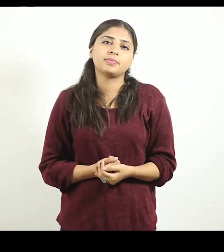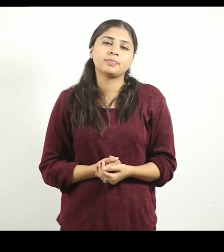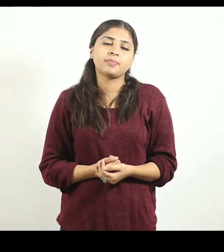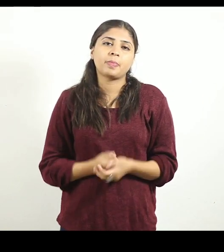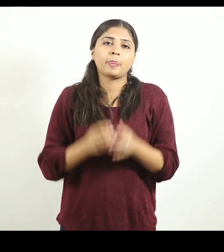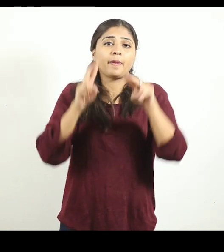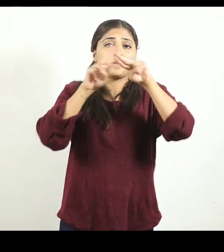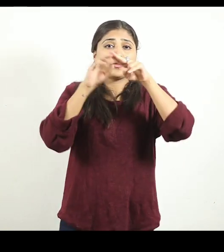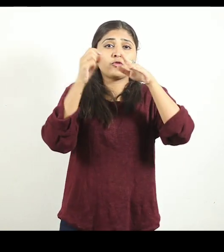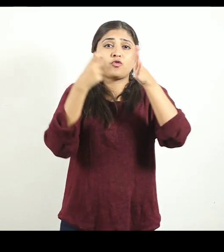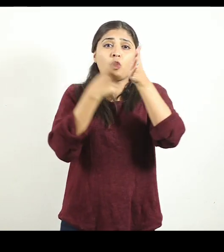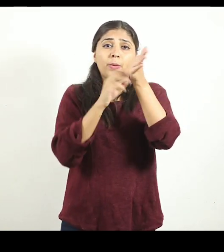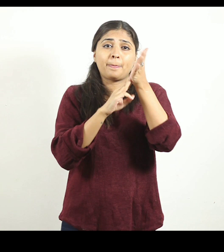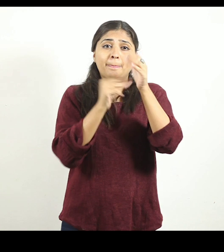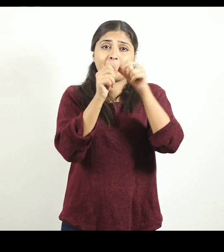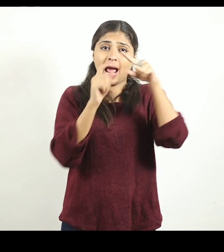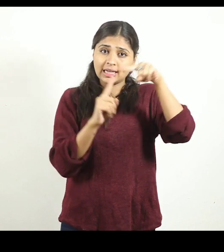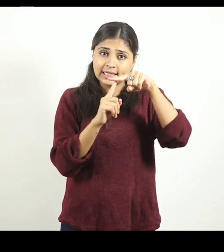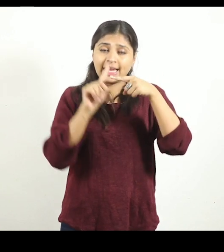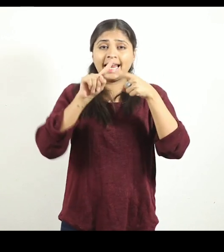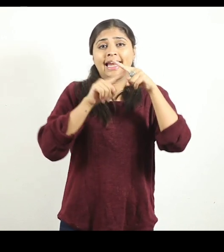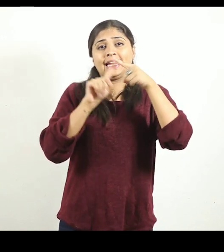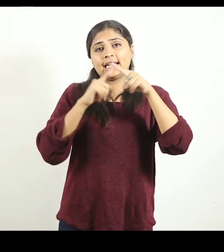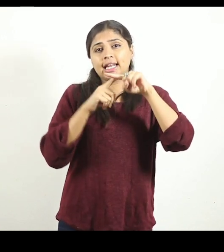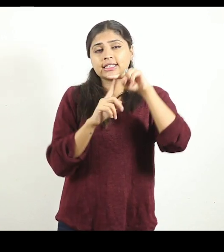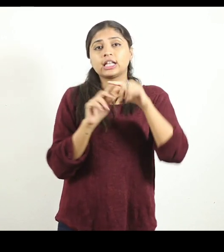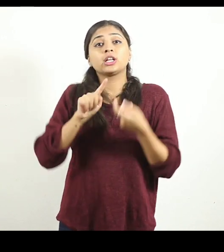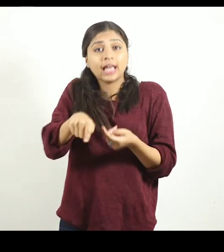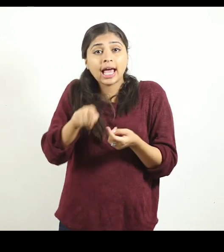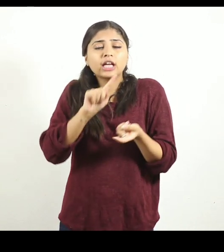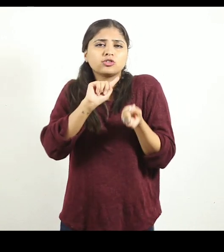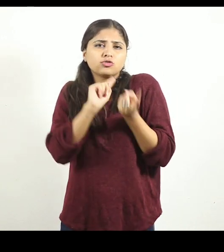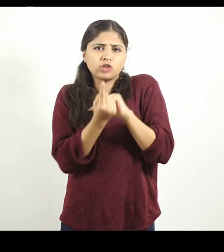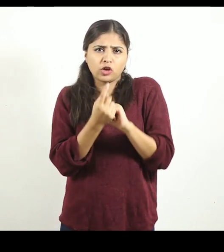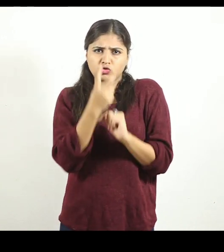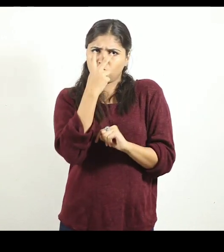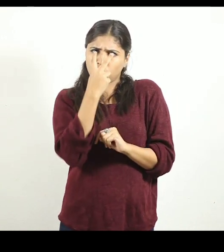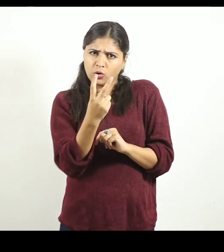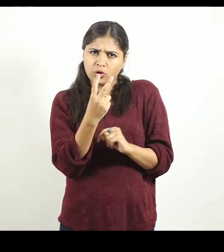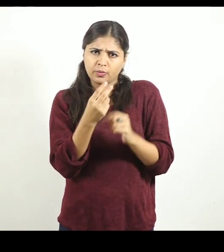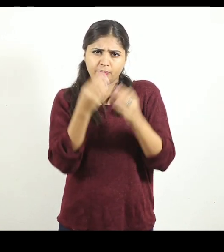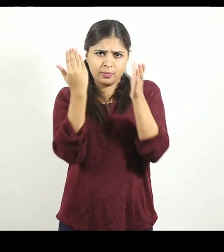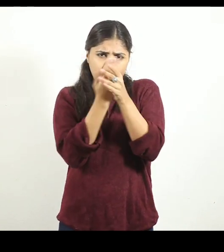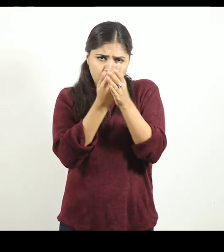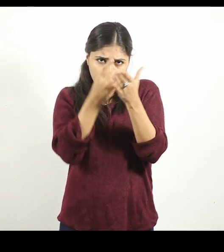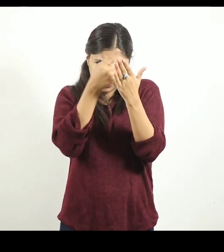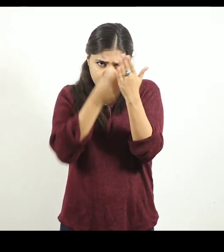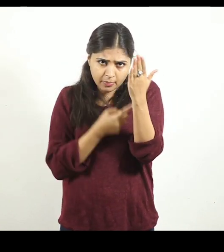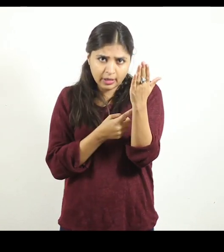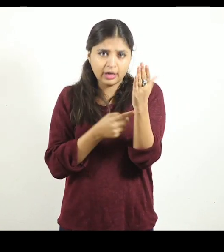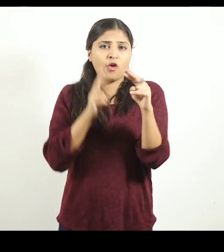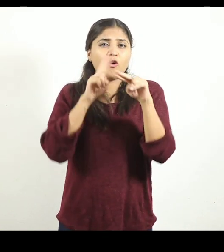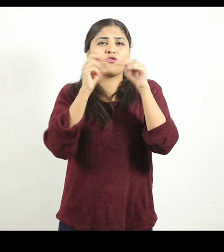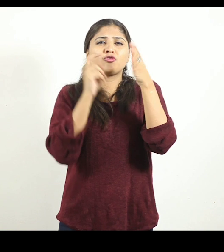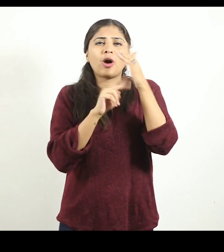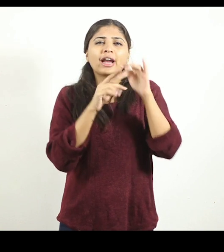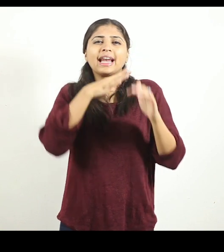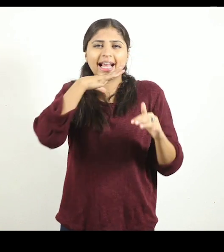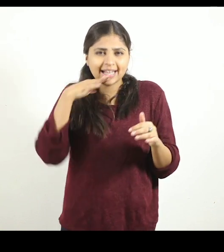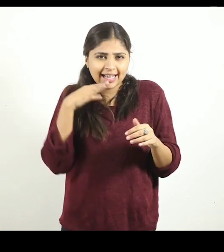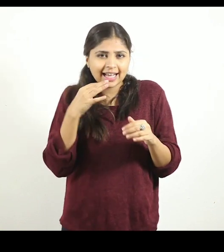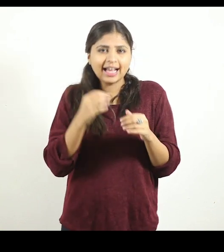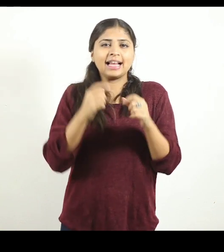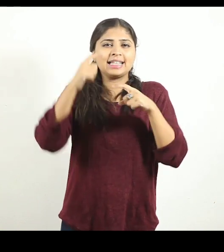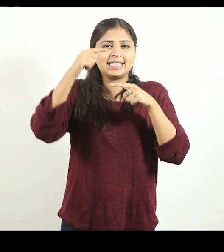Formatting text. Formatting the text changes the look of the document. That is, it changes the font style, font